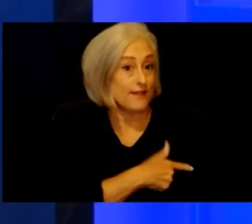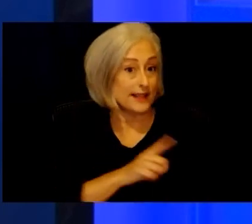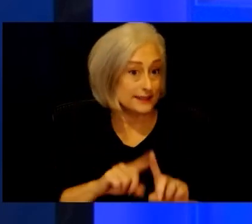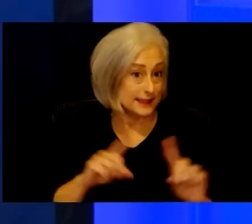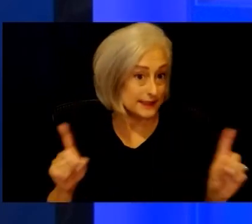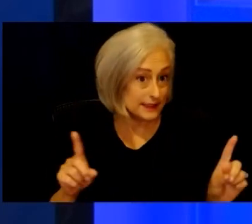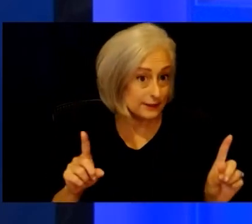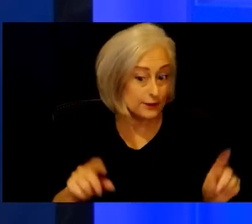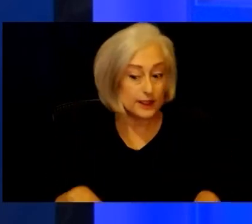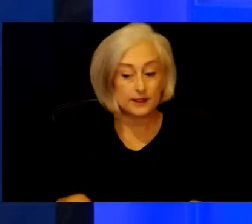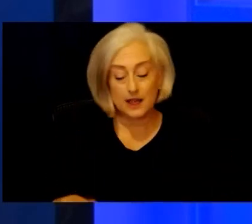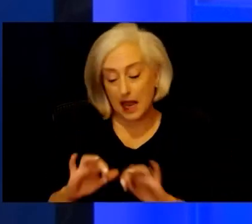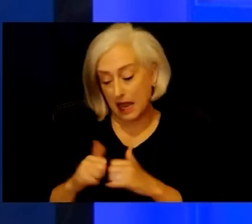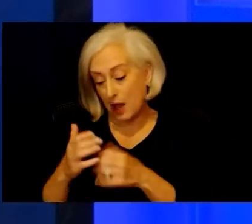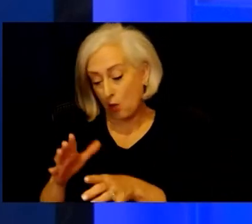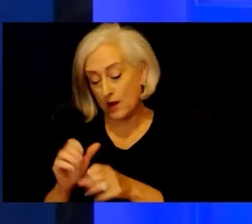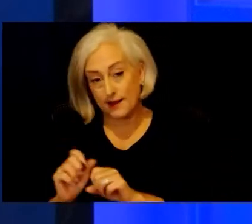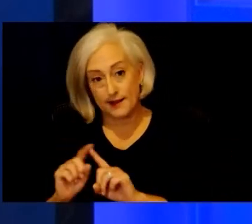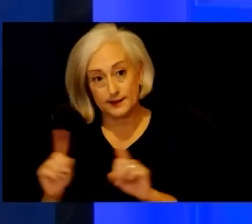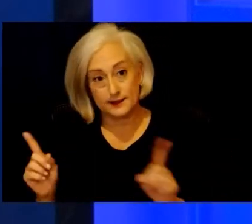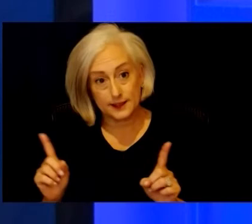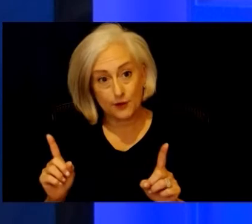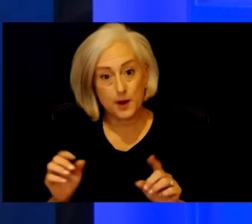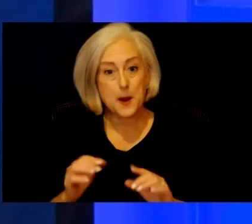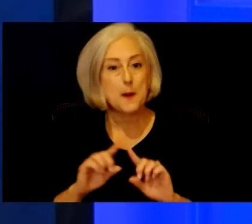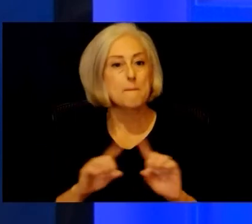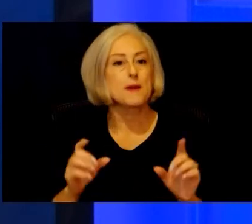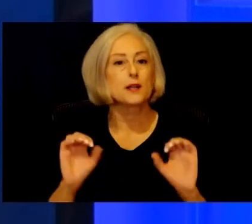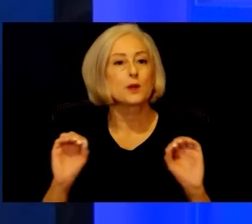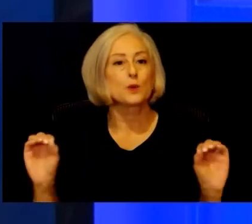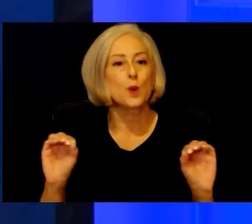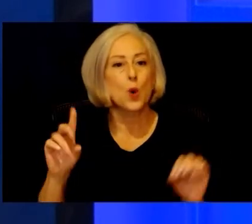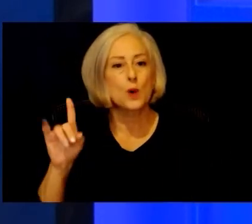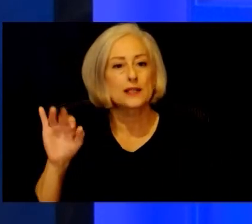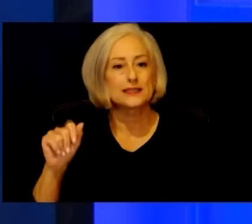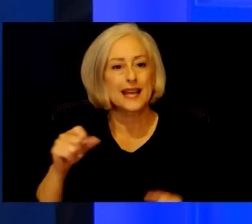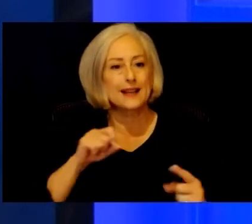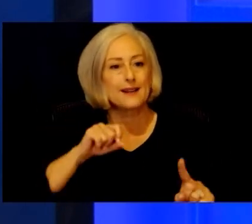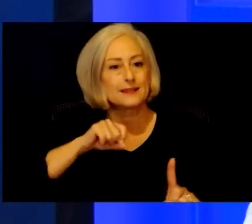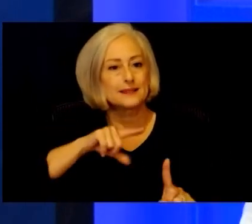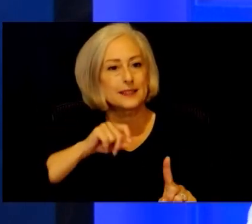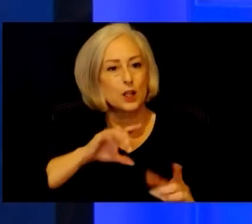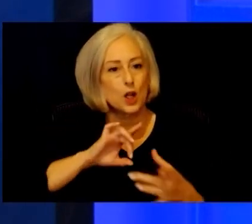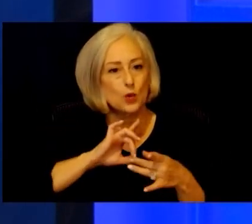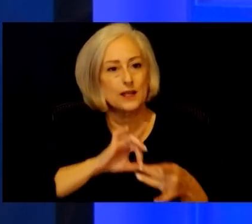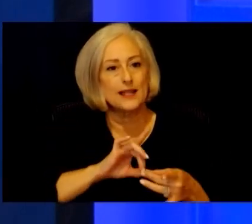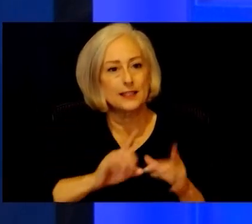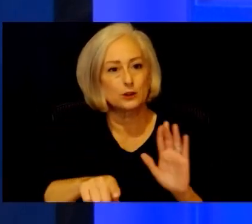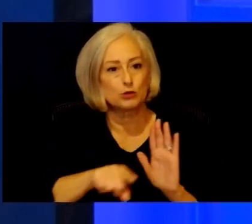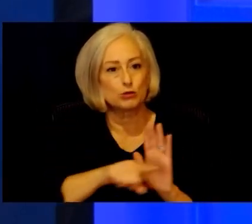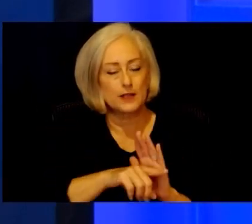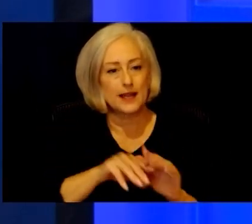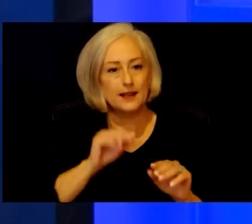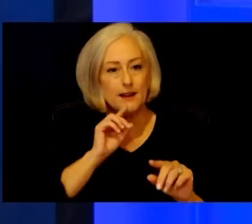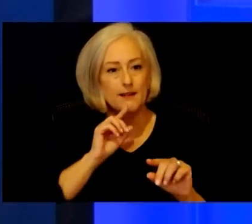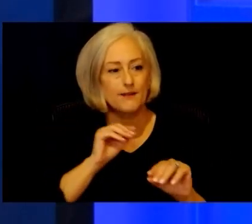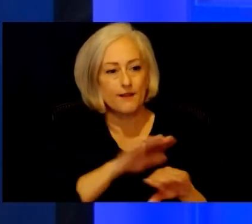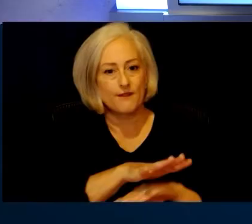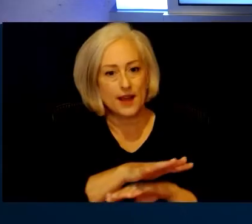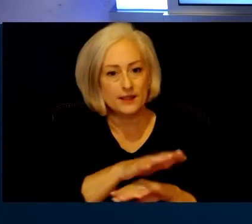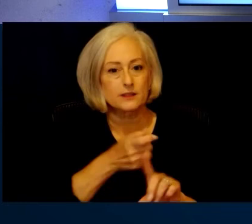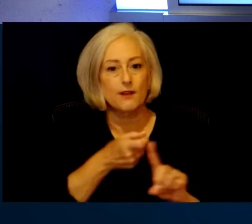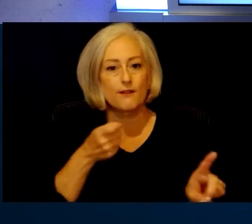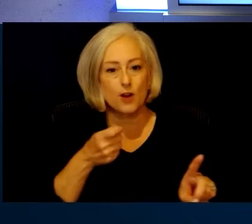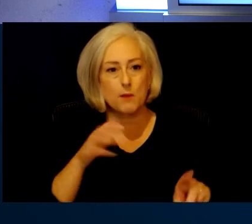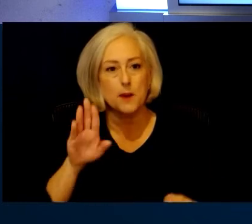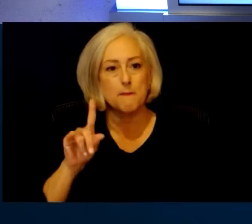no data signal about long-term adverse outcomes or effects from multiple boosters at this point in time. All right,